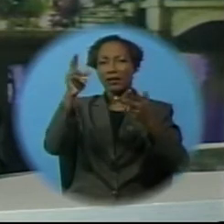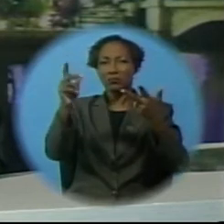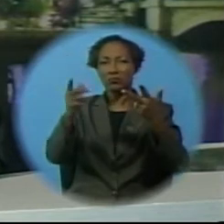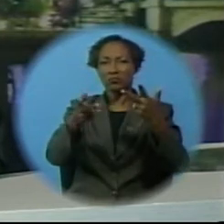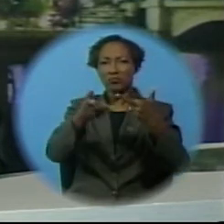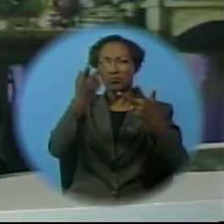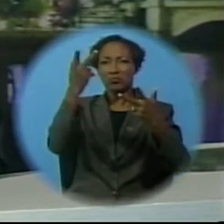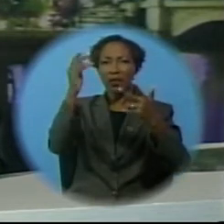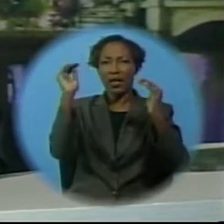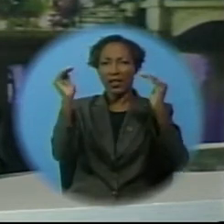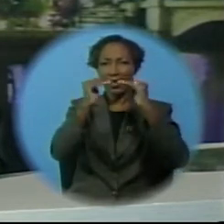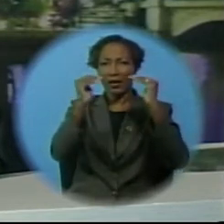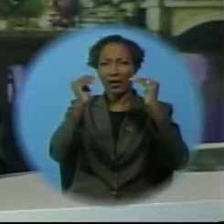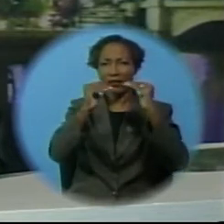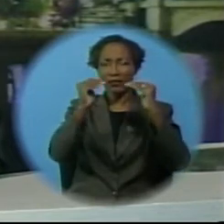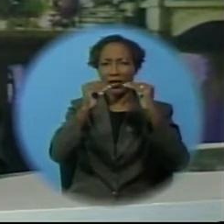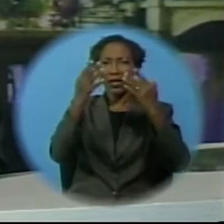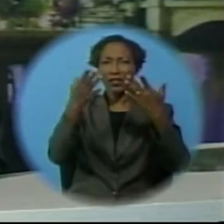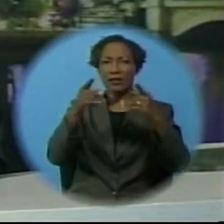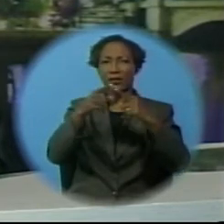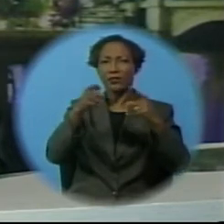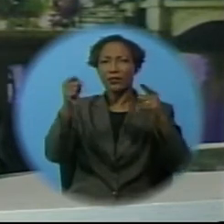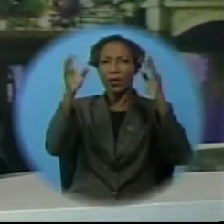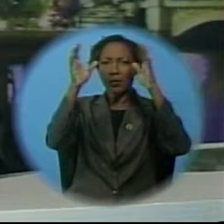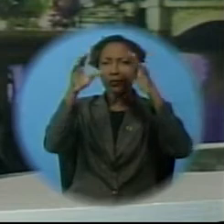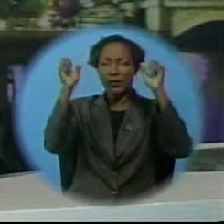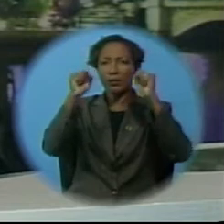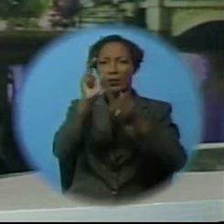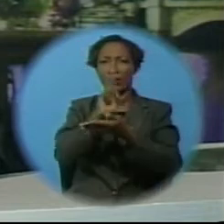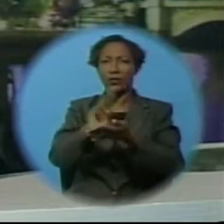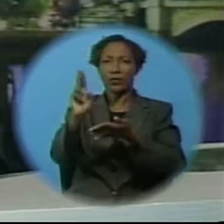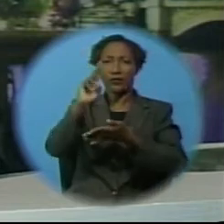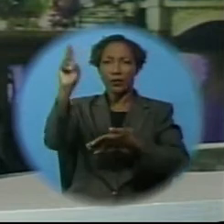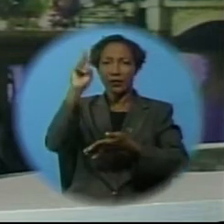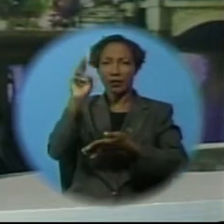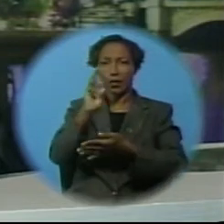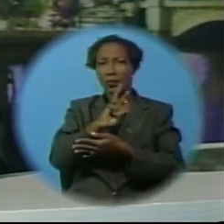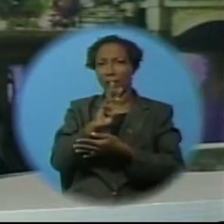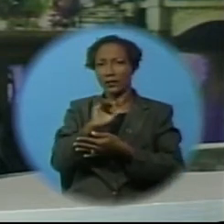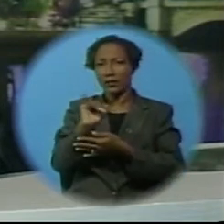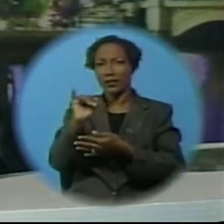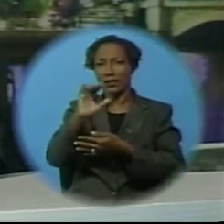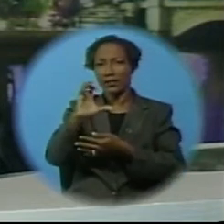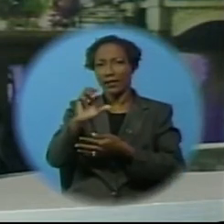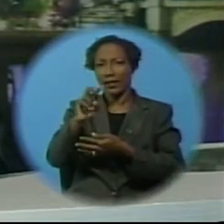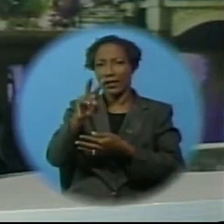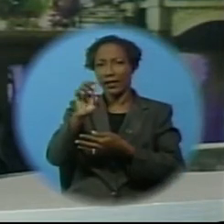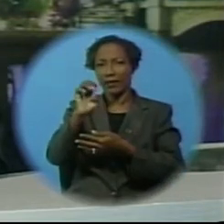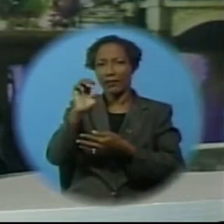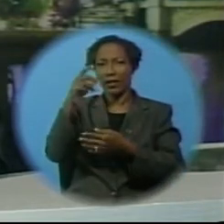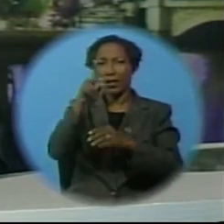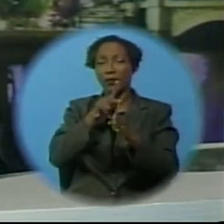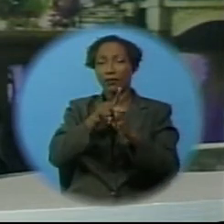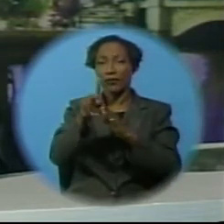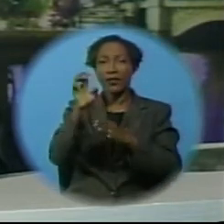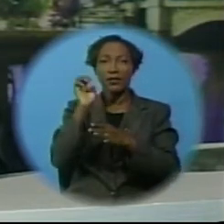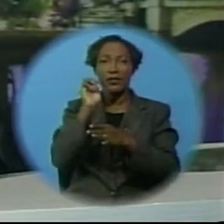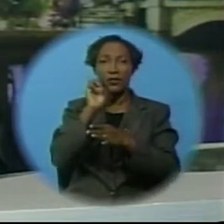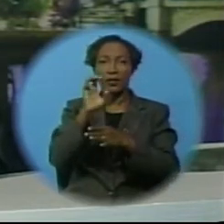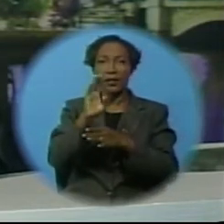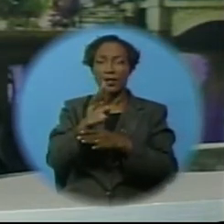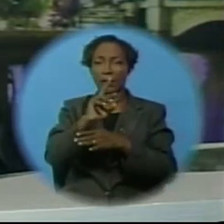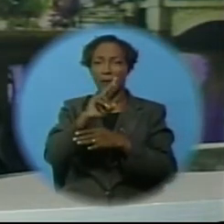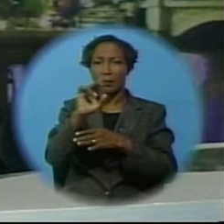Chancellor and Principal of the University of the West Indies at Cave Hill, Professor Udine Barreto, as the Barbados campus launched